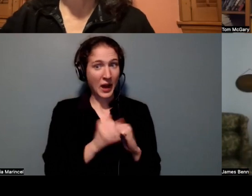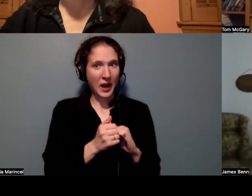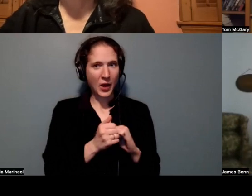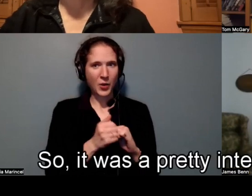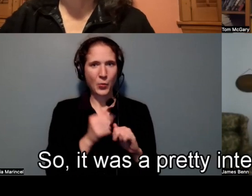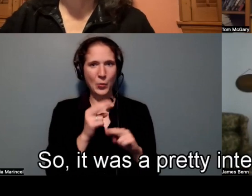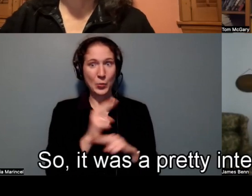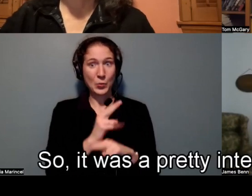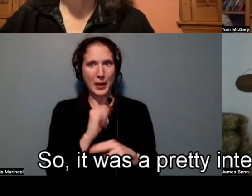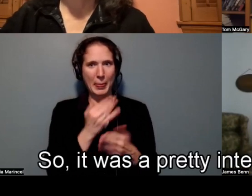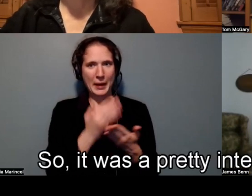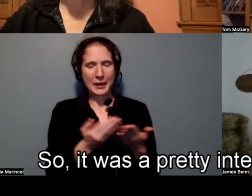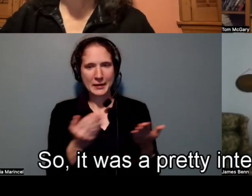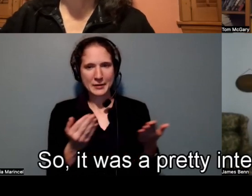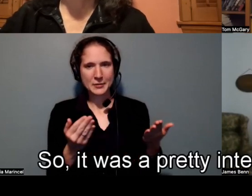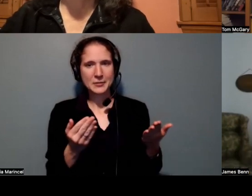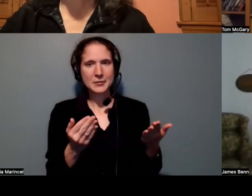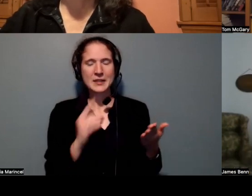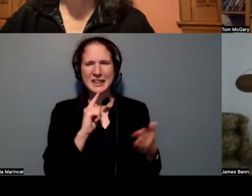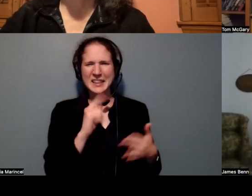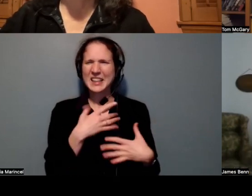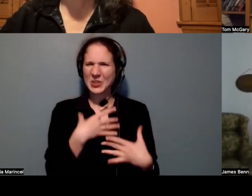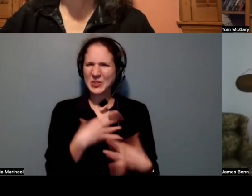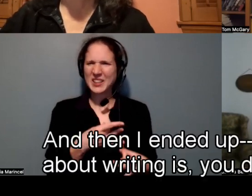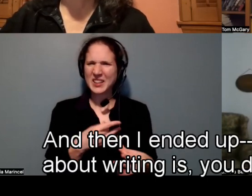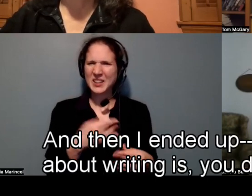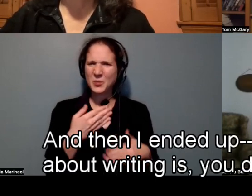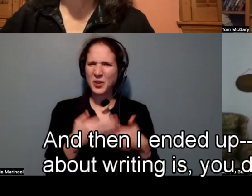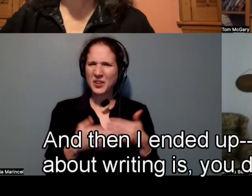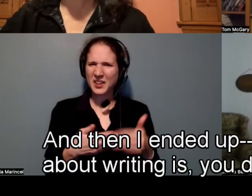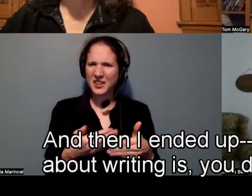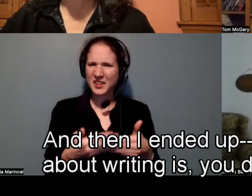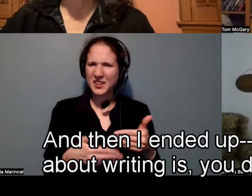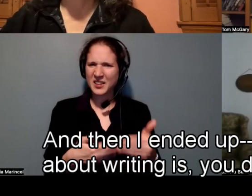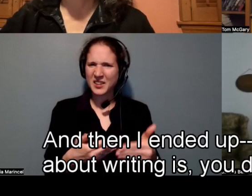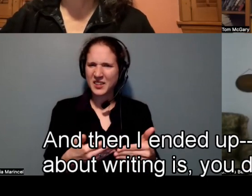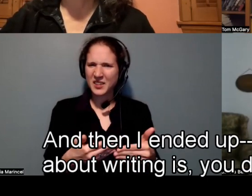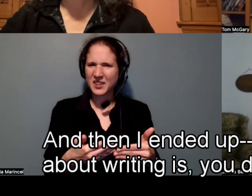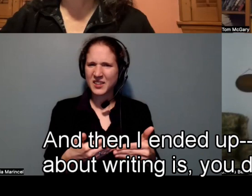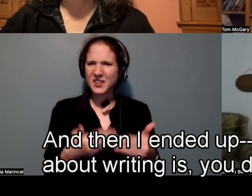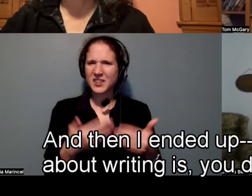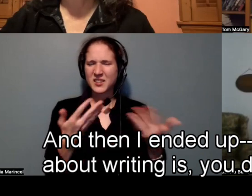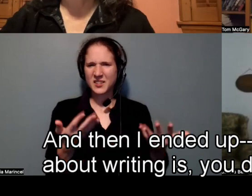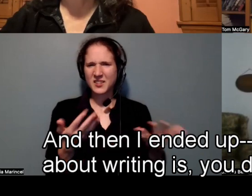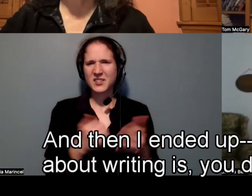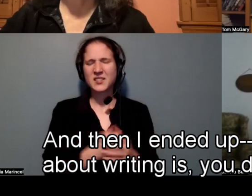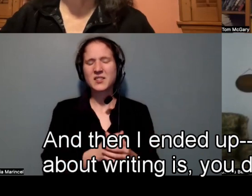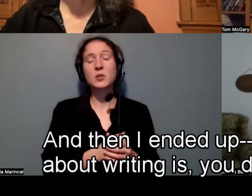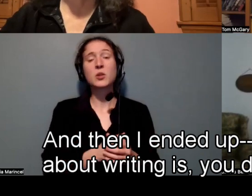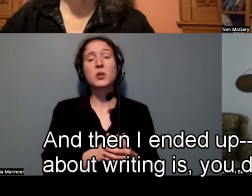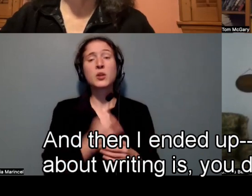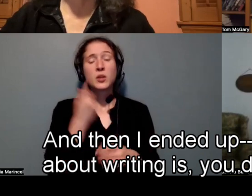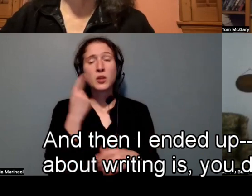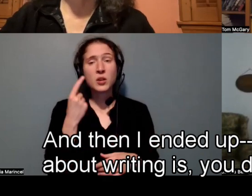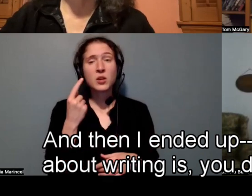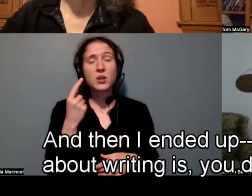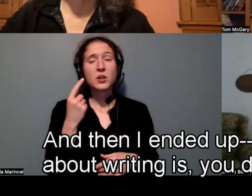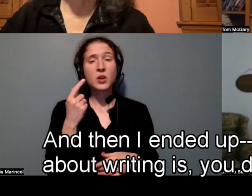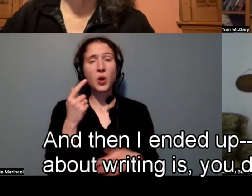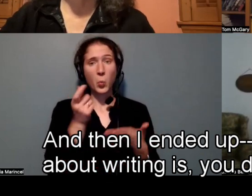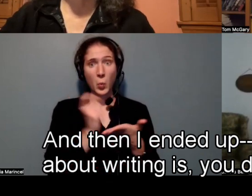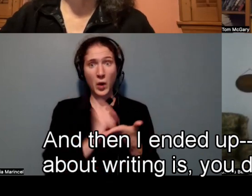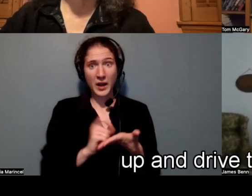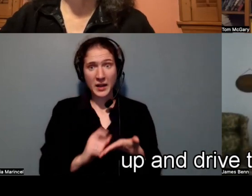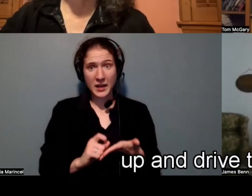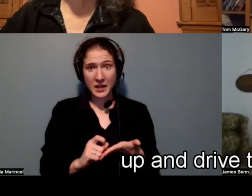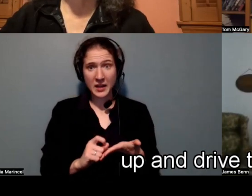yeah. it was a pretty interesting process. And then I ended up, see, the thing about writing is you don't